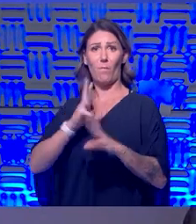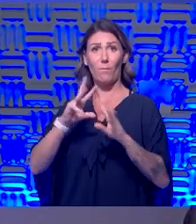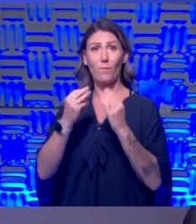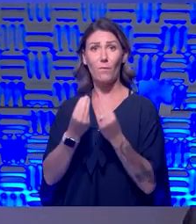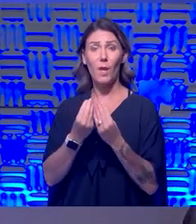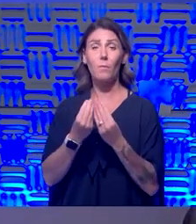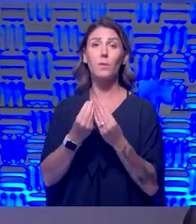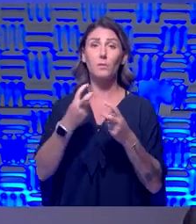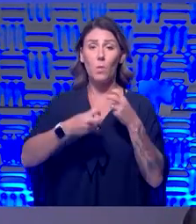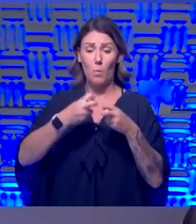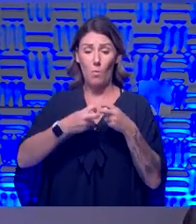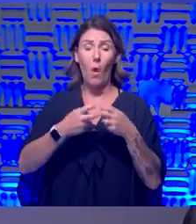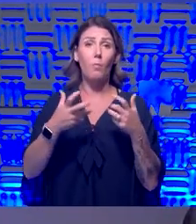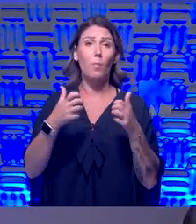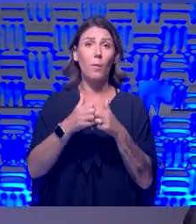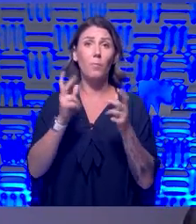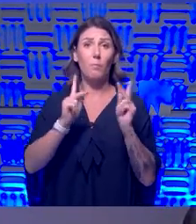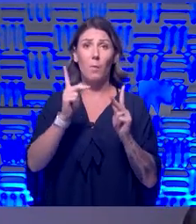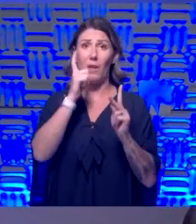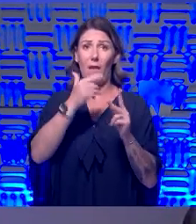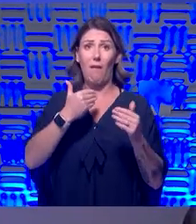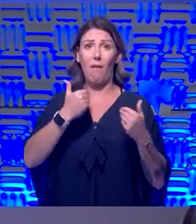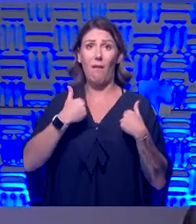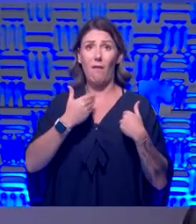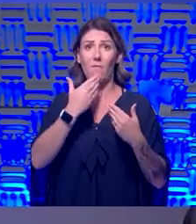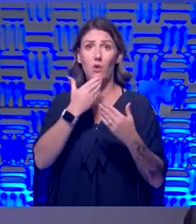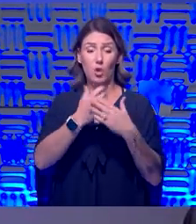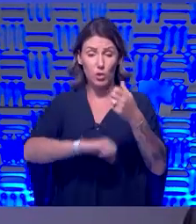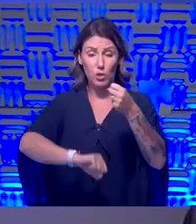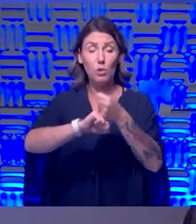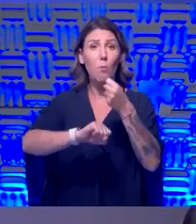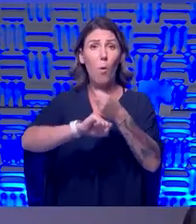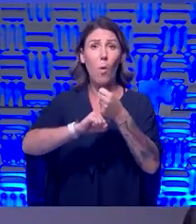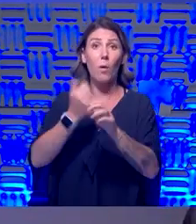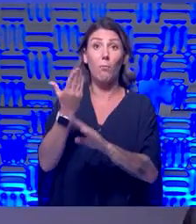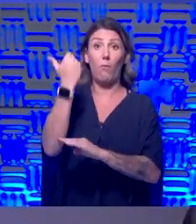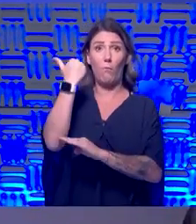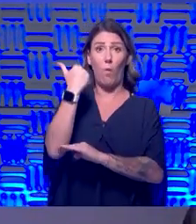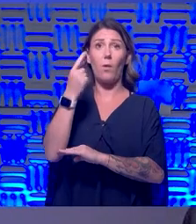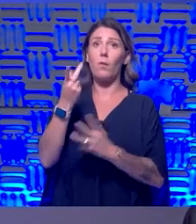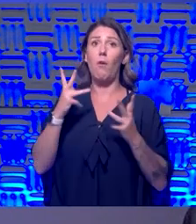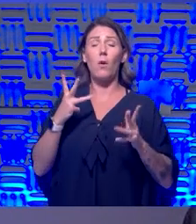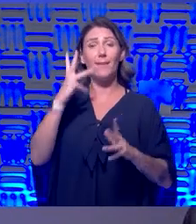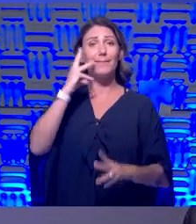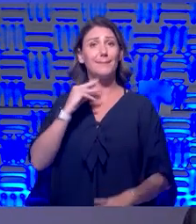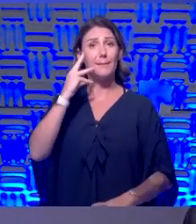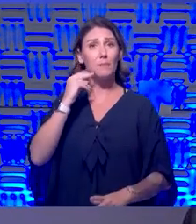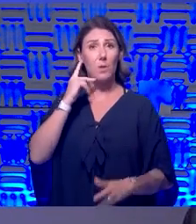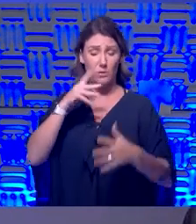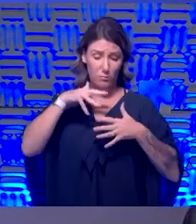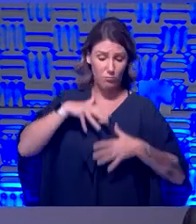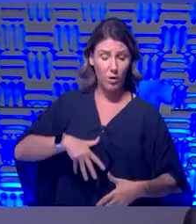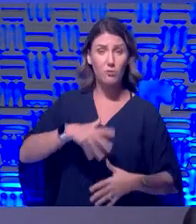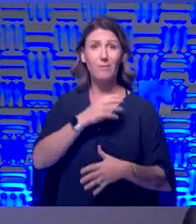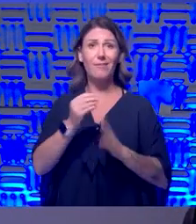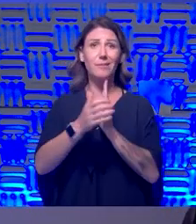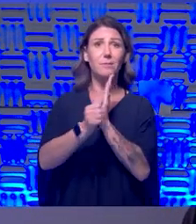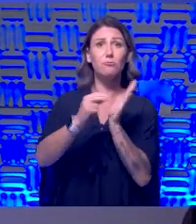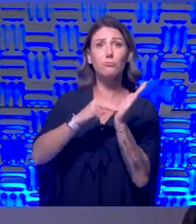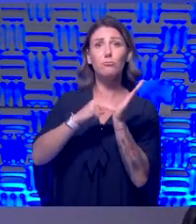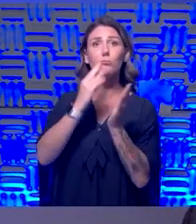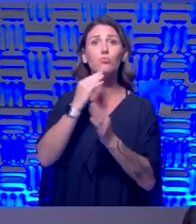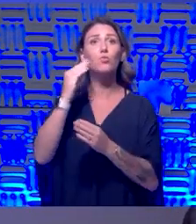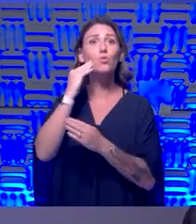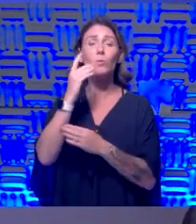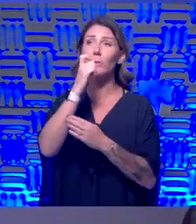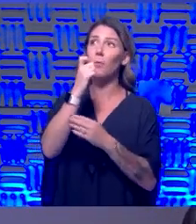didn't have good family support before they got that experience of the loneliness and the depression and the skilled nursing facility, not having the ability to get out and